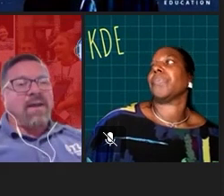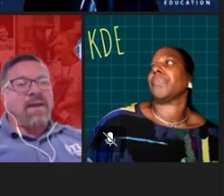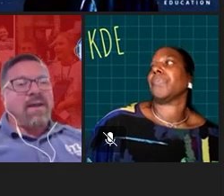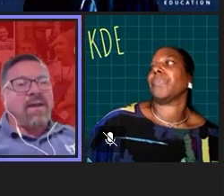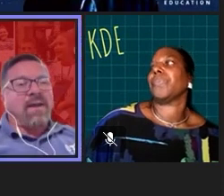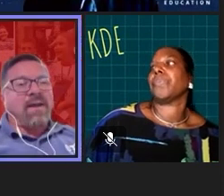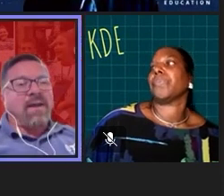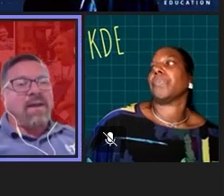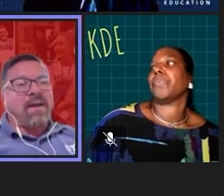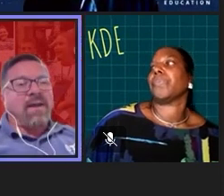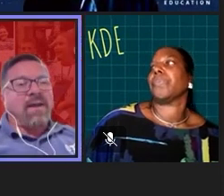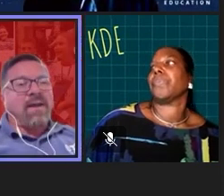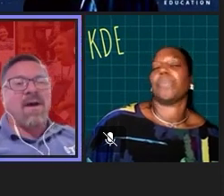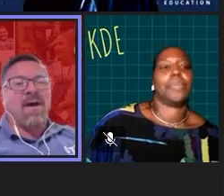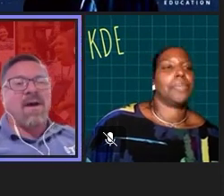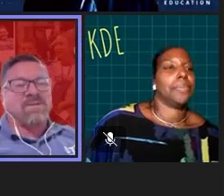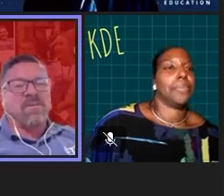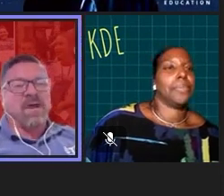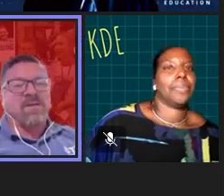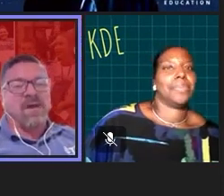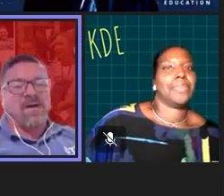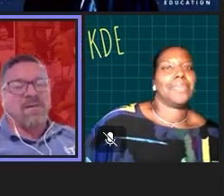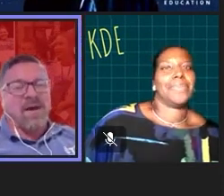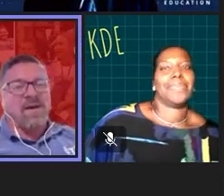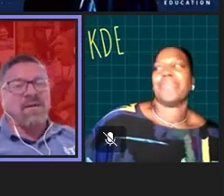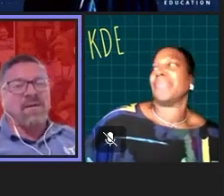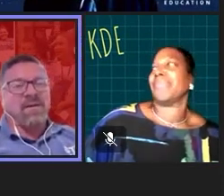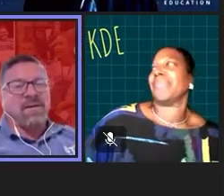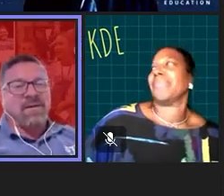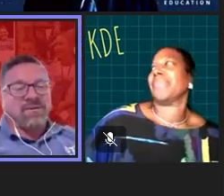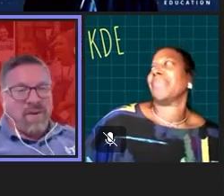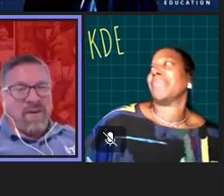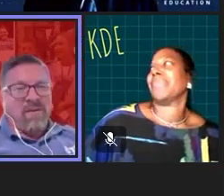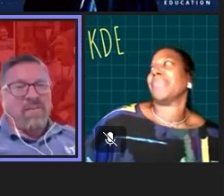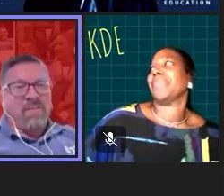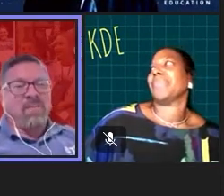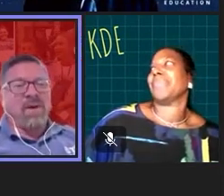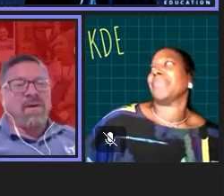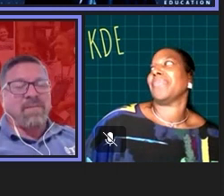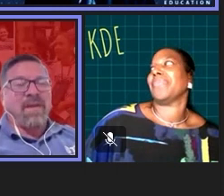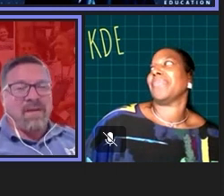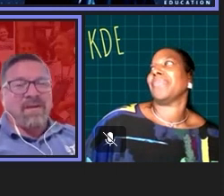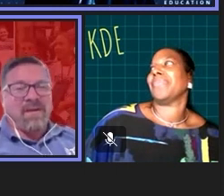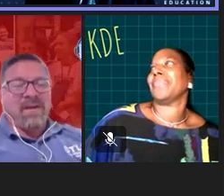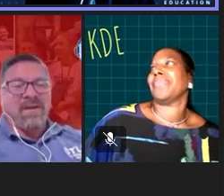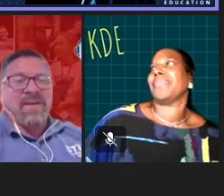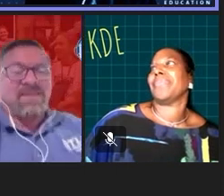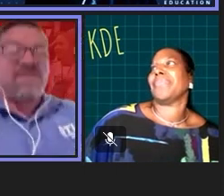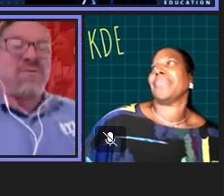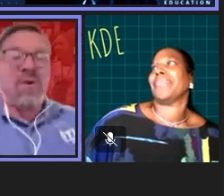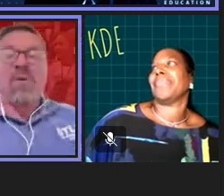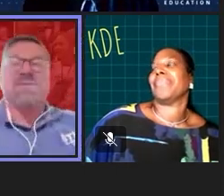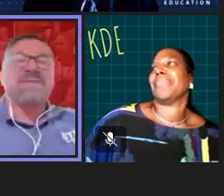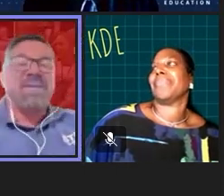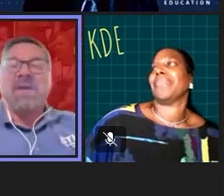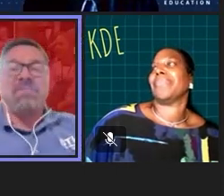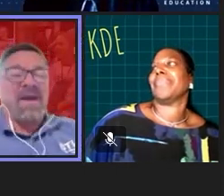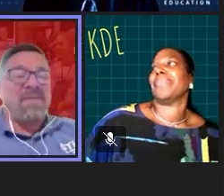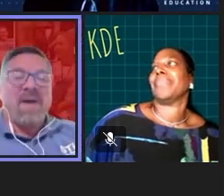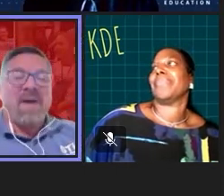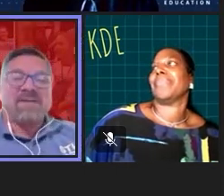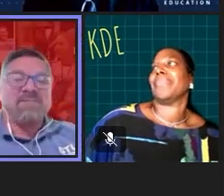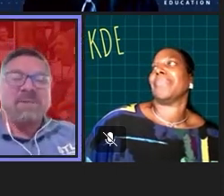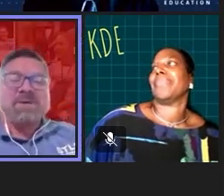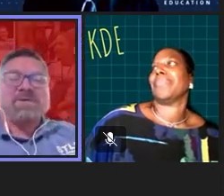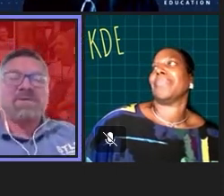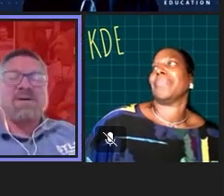related to tracks. And if you slap my hand and say we got to take it offline, so be it. But this is real world stuff.